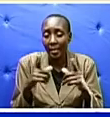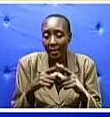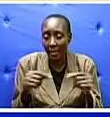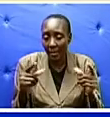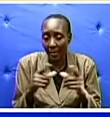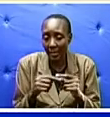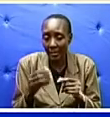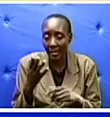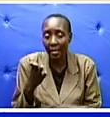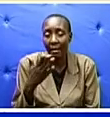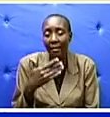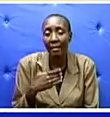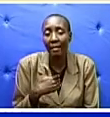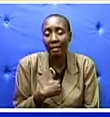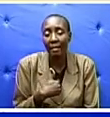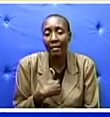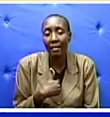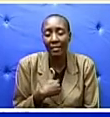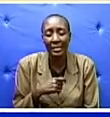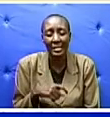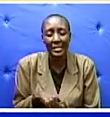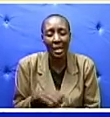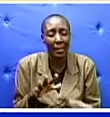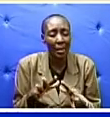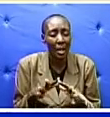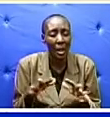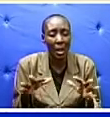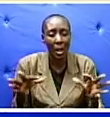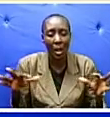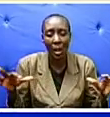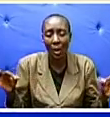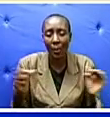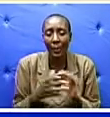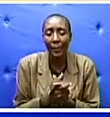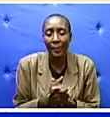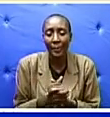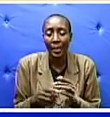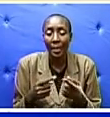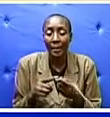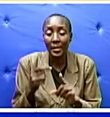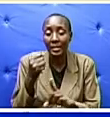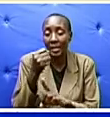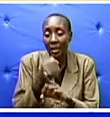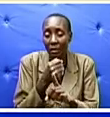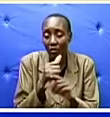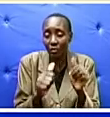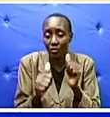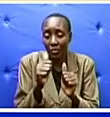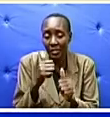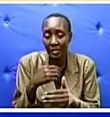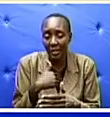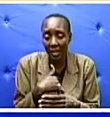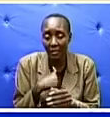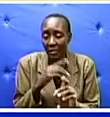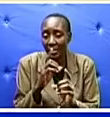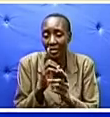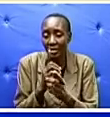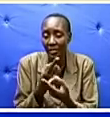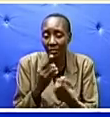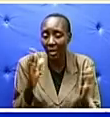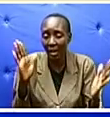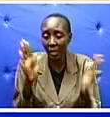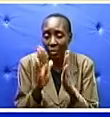out there for quite a long time. So what are the efforts now that we can just make? How different can we approach